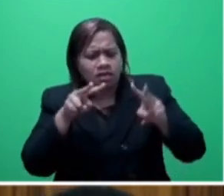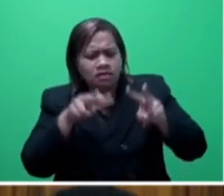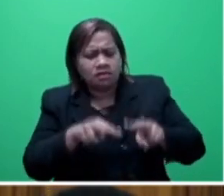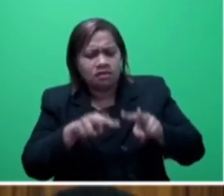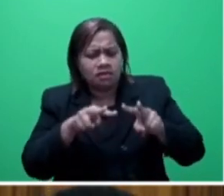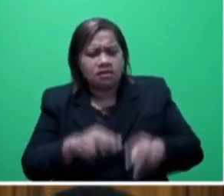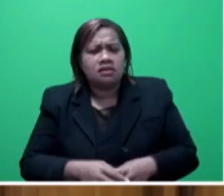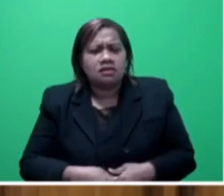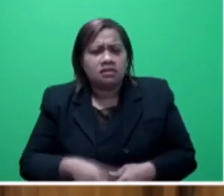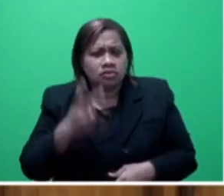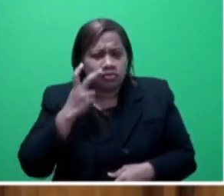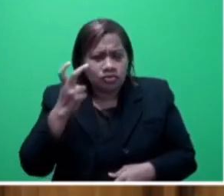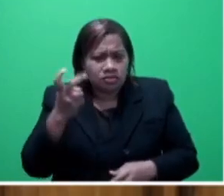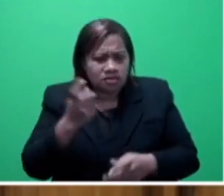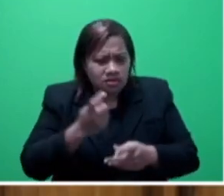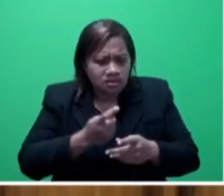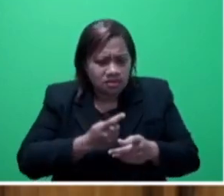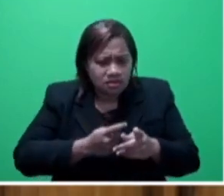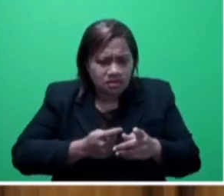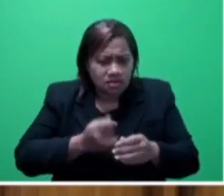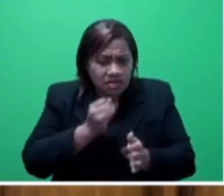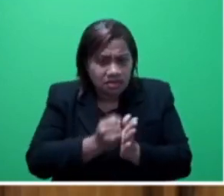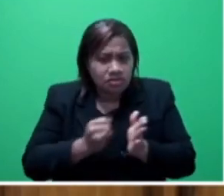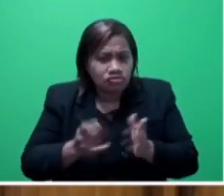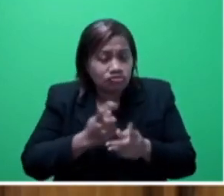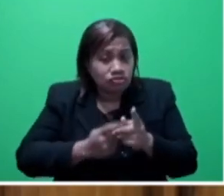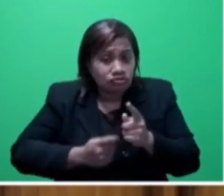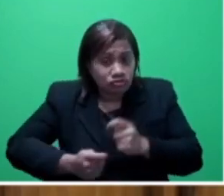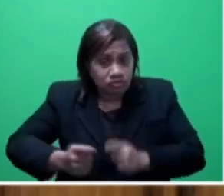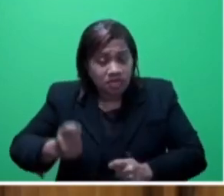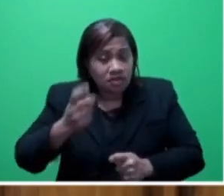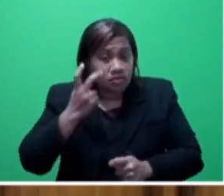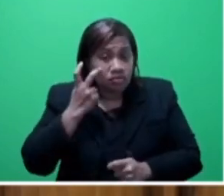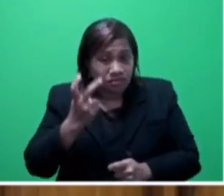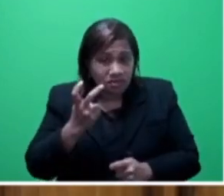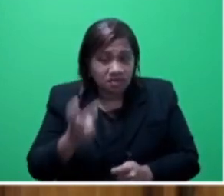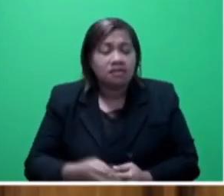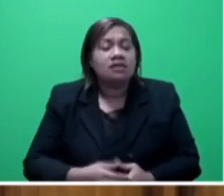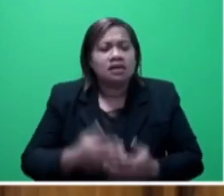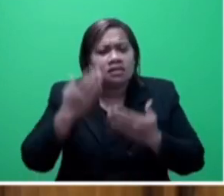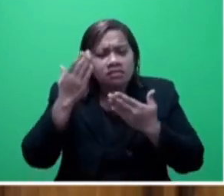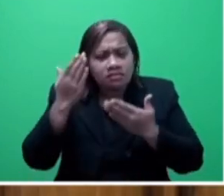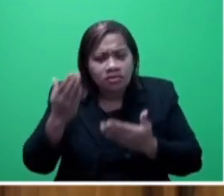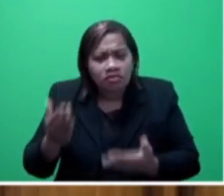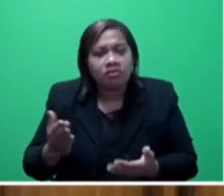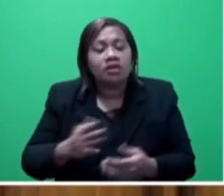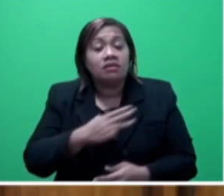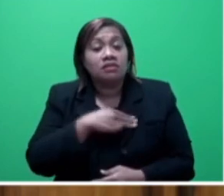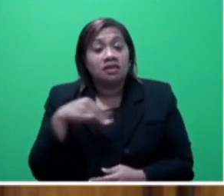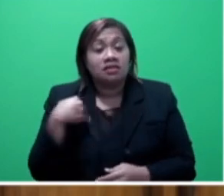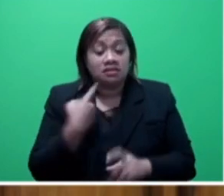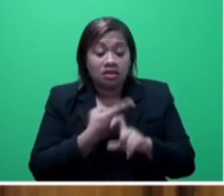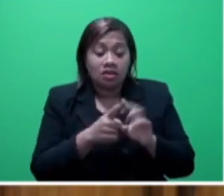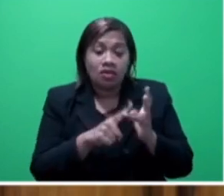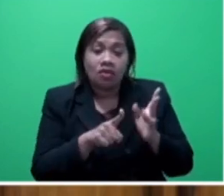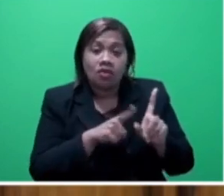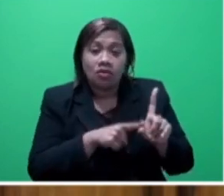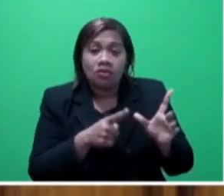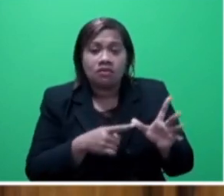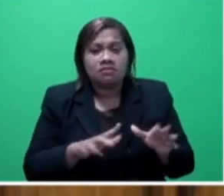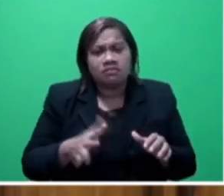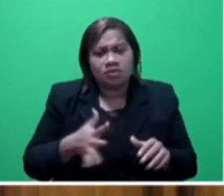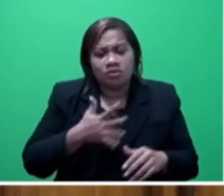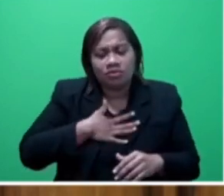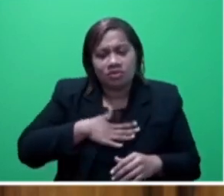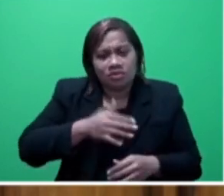Trade and Tourism, and maybe the Honourable Minister Koya might want to address some of